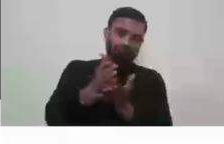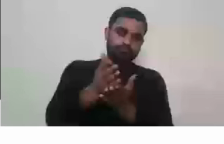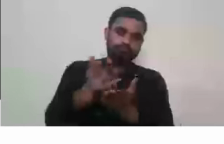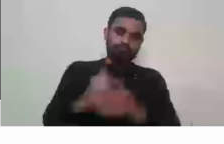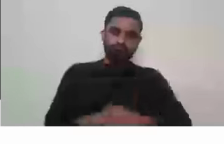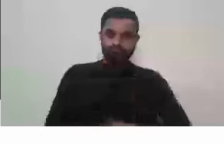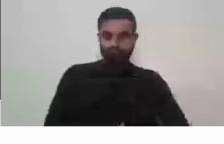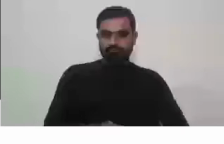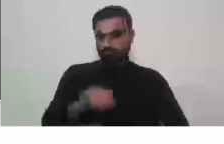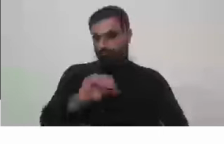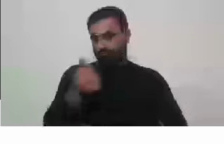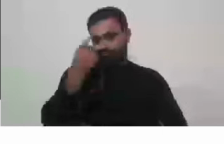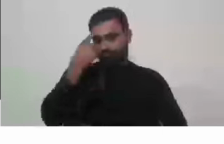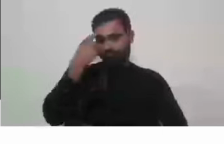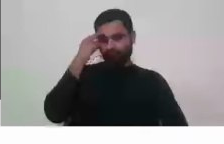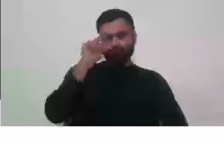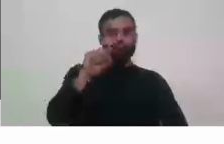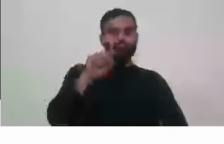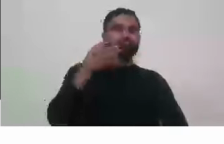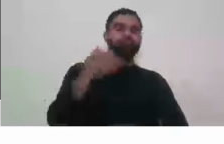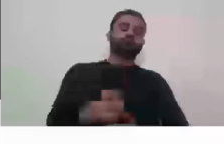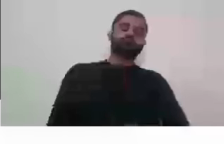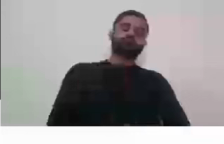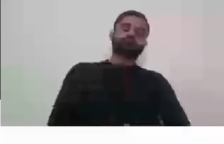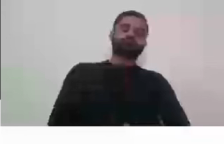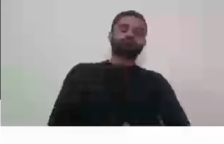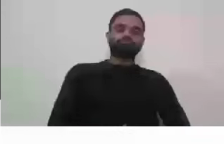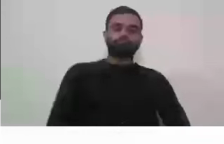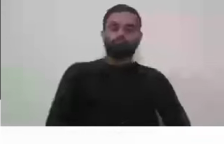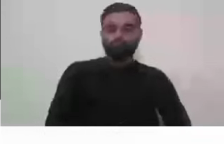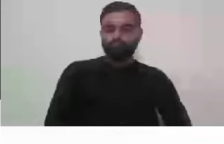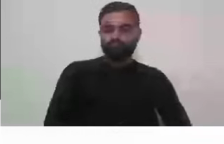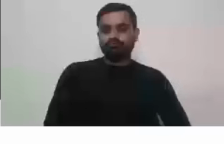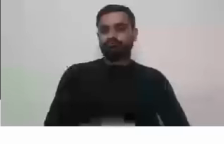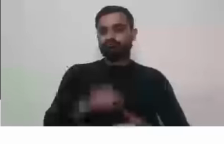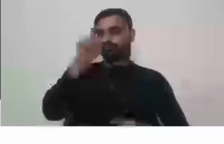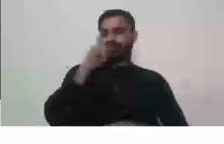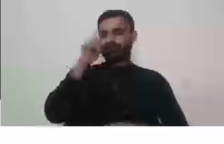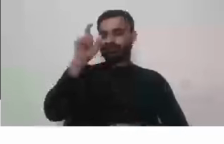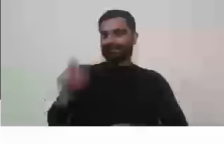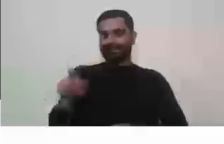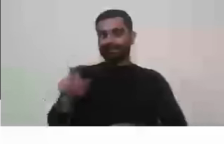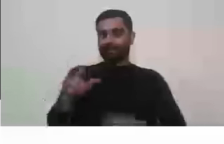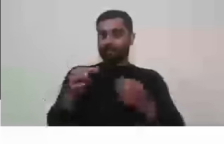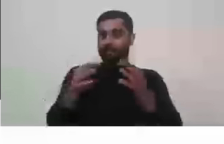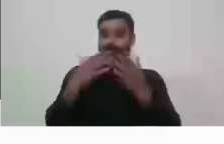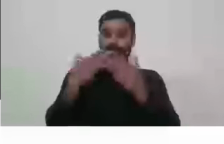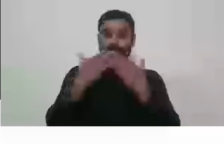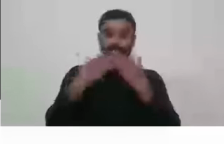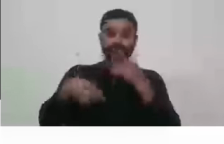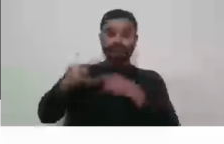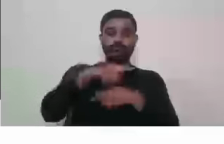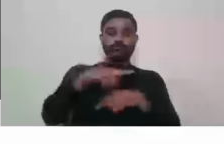Okay, there's another concern, Suyog, that from Shreya Chattopadhyay, especially in schools where